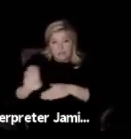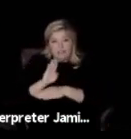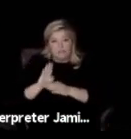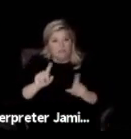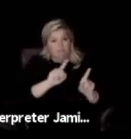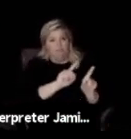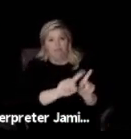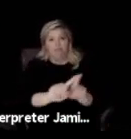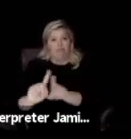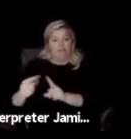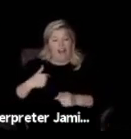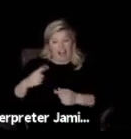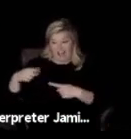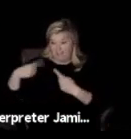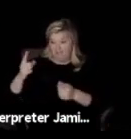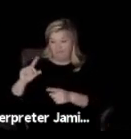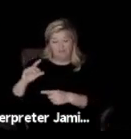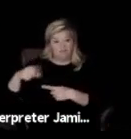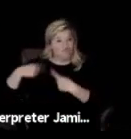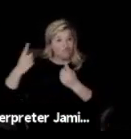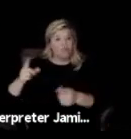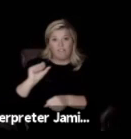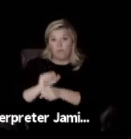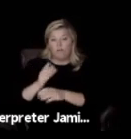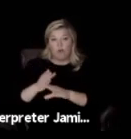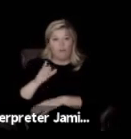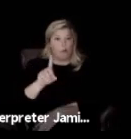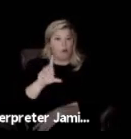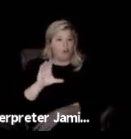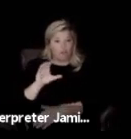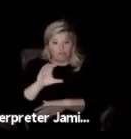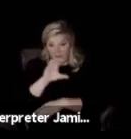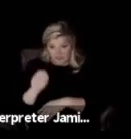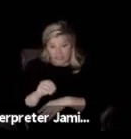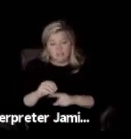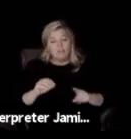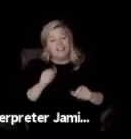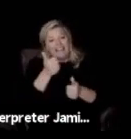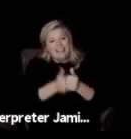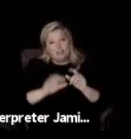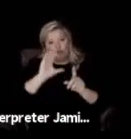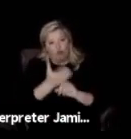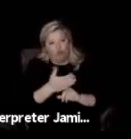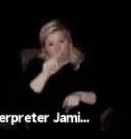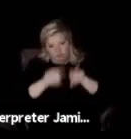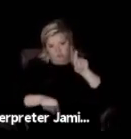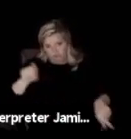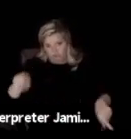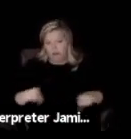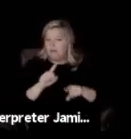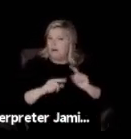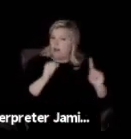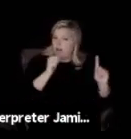over 100 companies, over 9 industries. Their cultures are different, but I will tell you, there's something very unique about